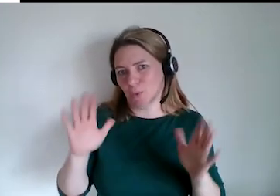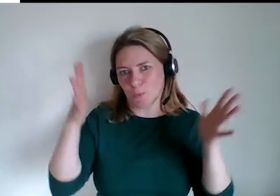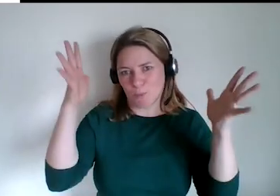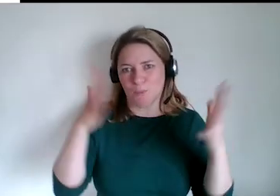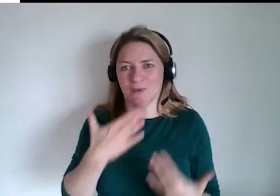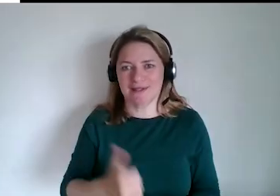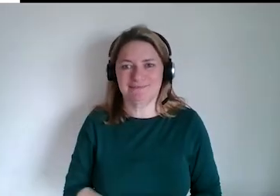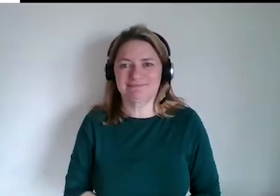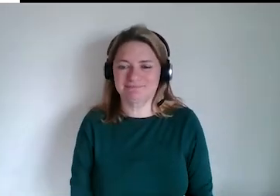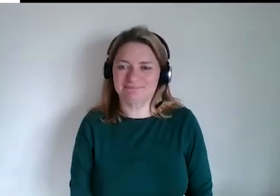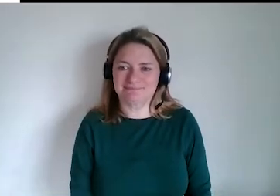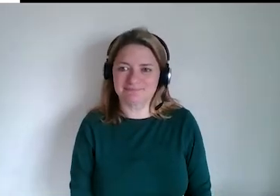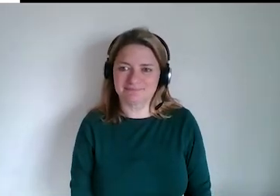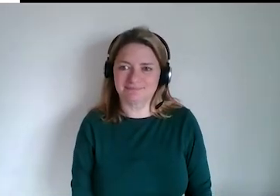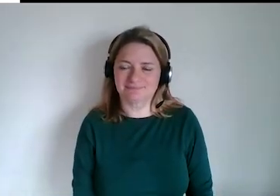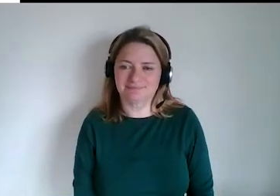applause.